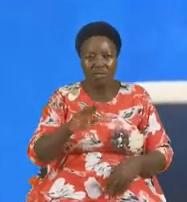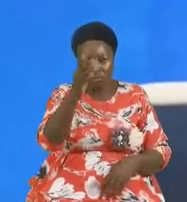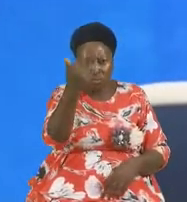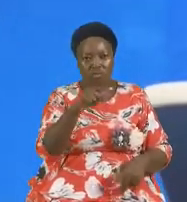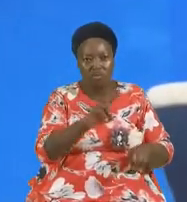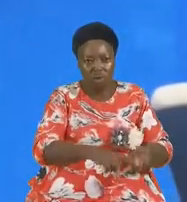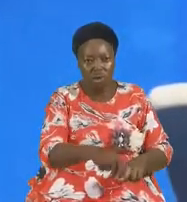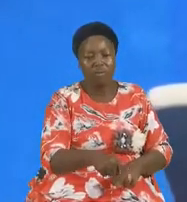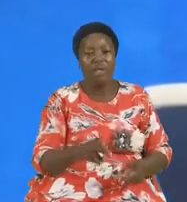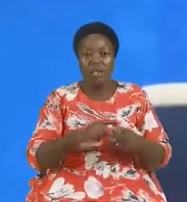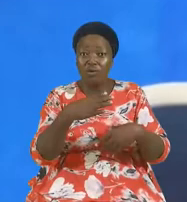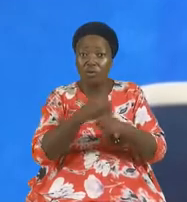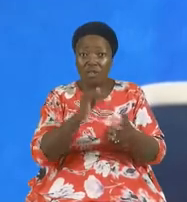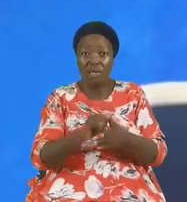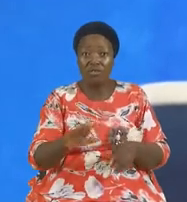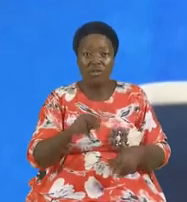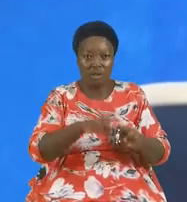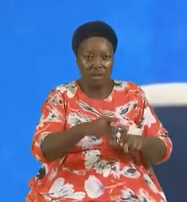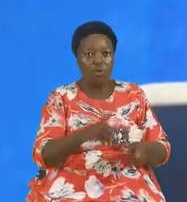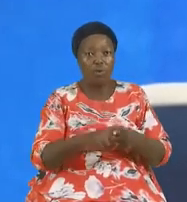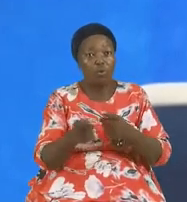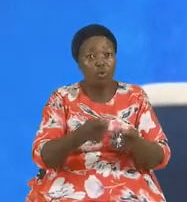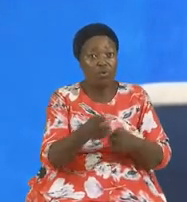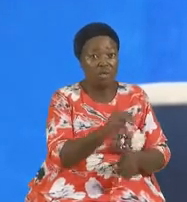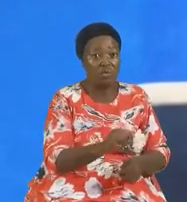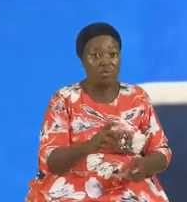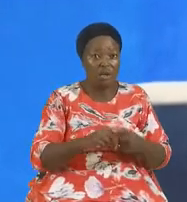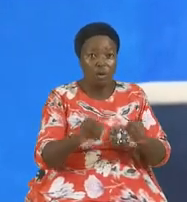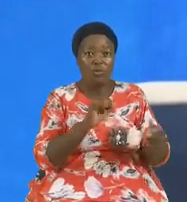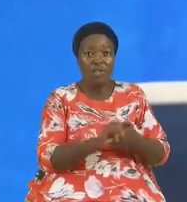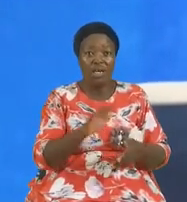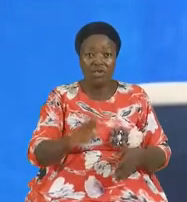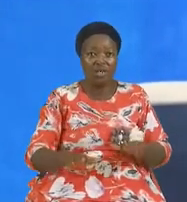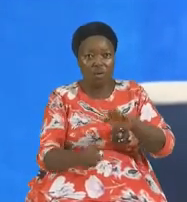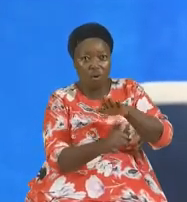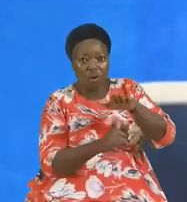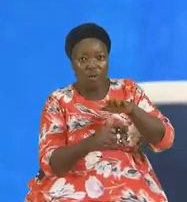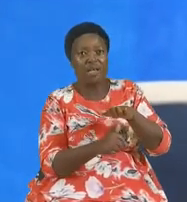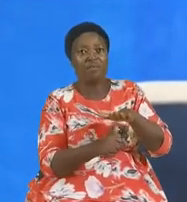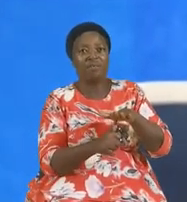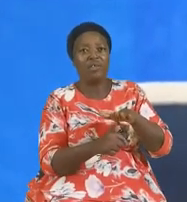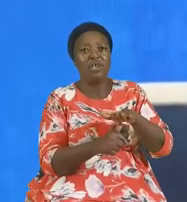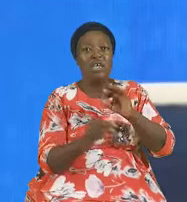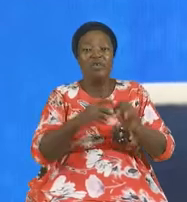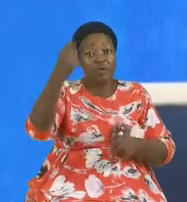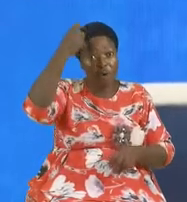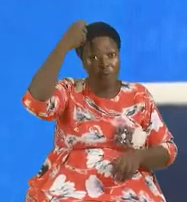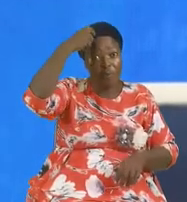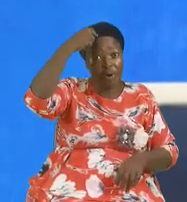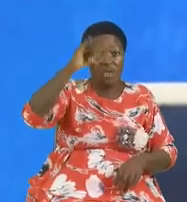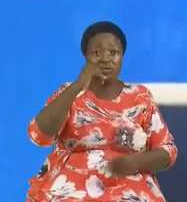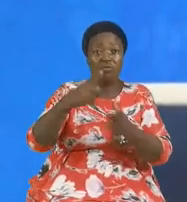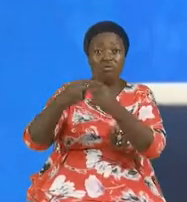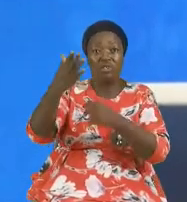say, that child, come, sit down here. And then you make him sit down here to control him. You put that